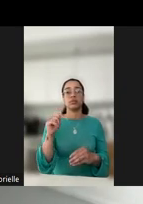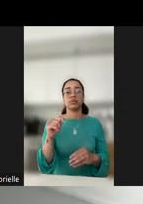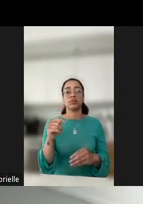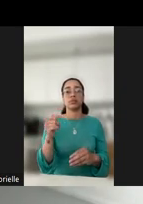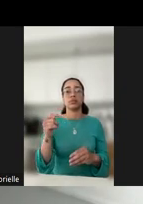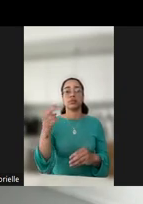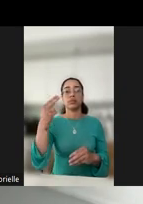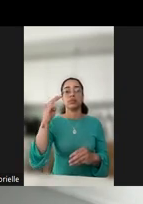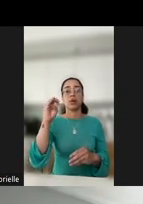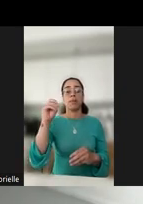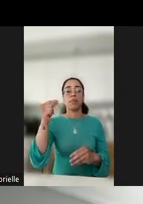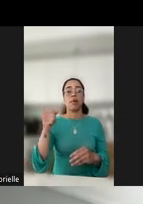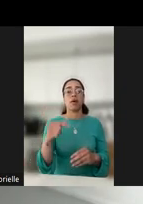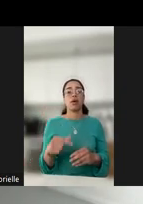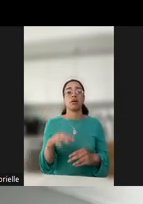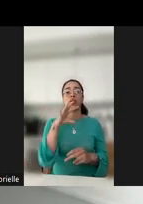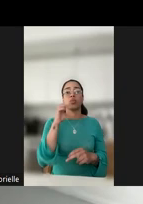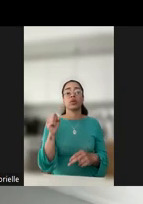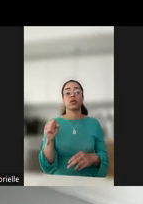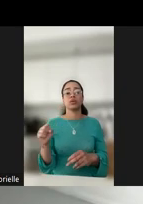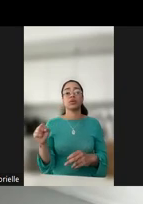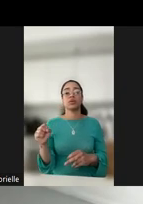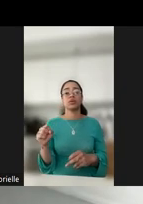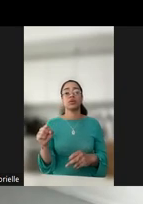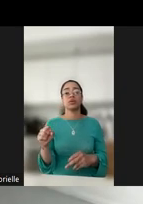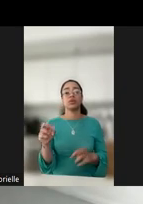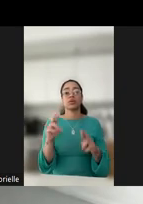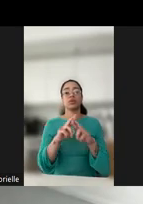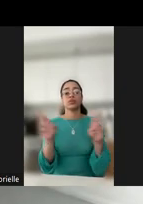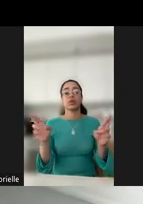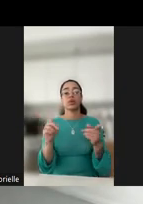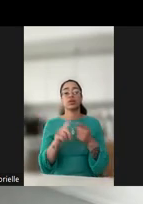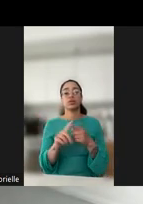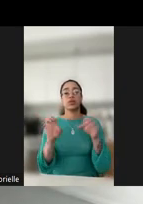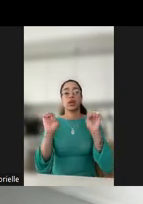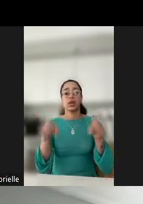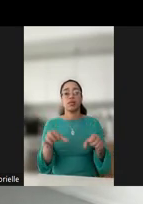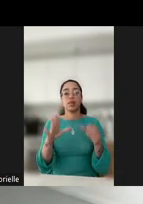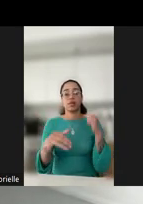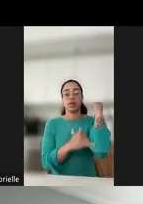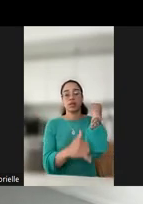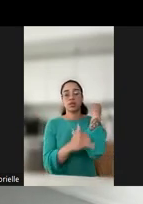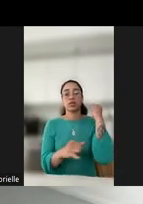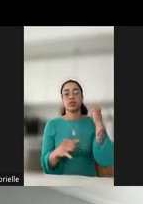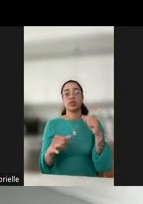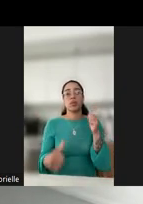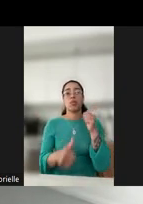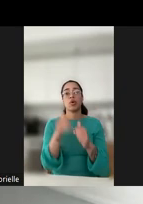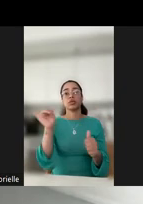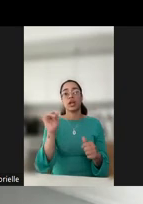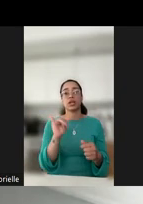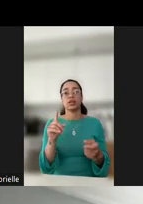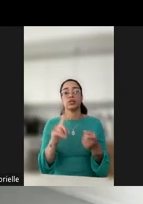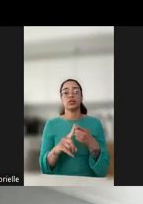South Asia was immigrant to neighbor country. Example, we can most likely came to the